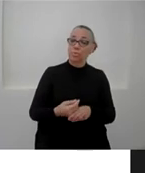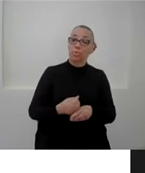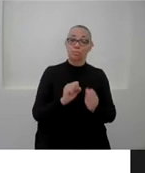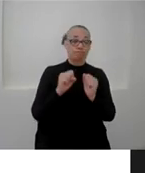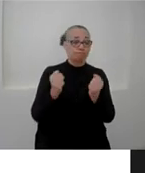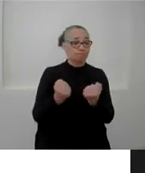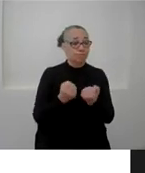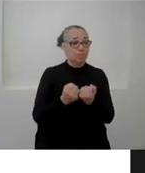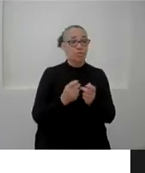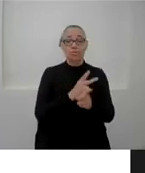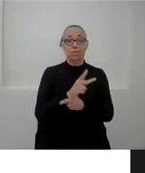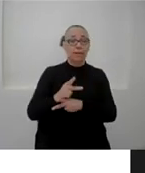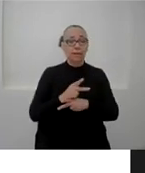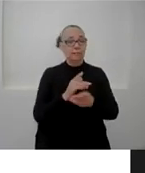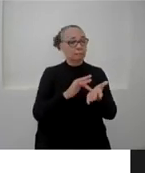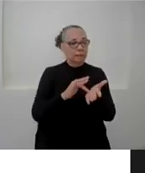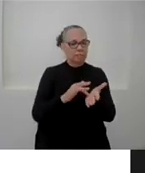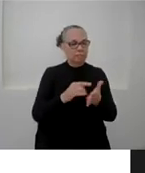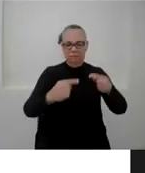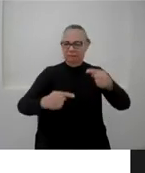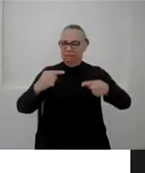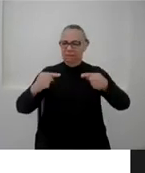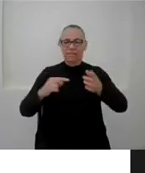model and other models.